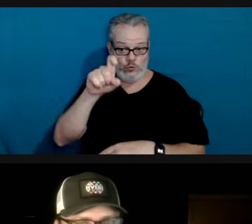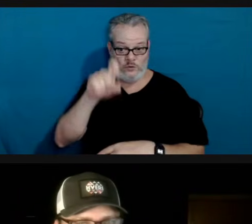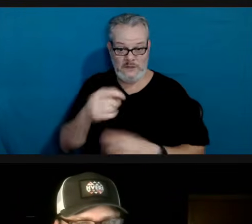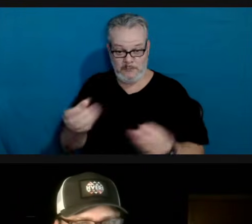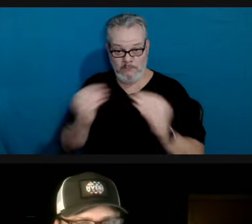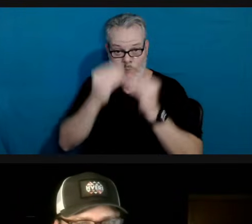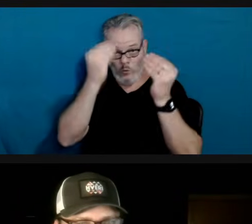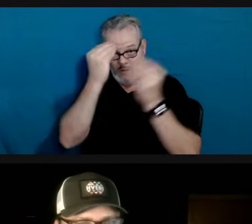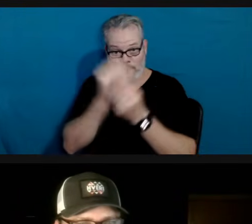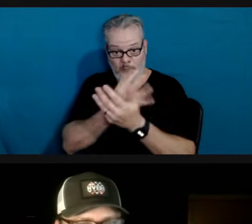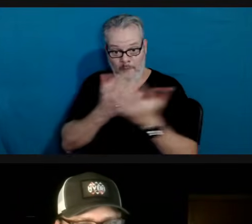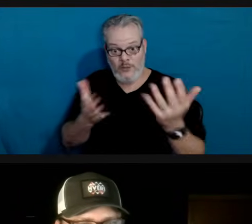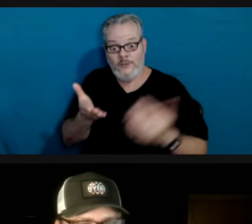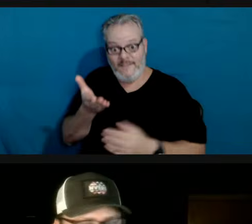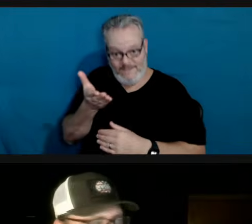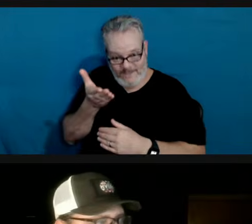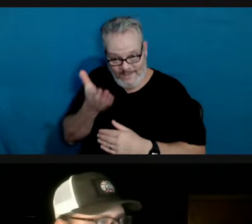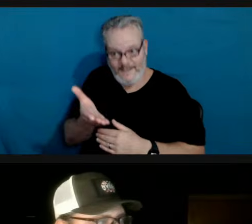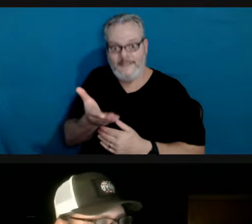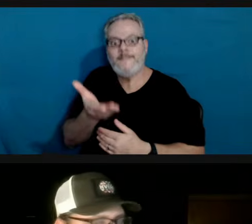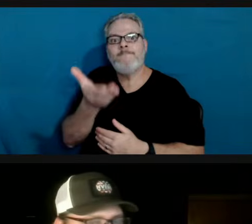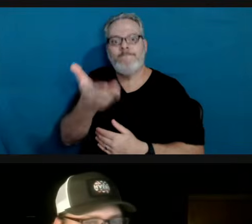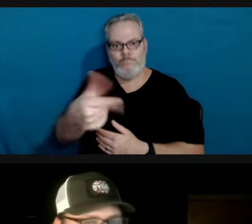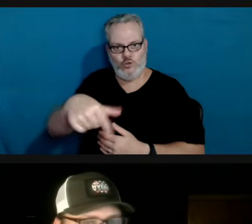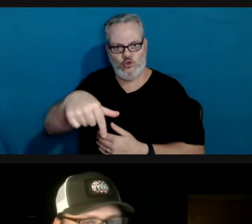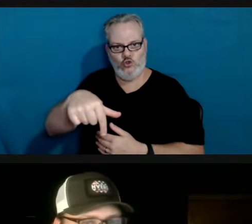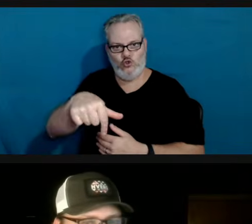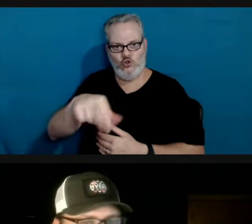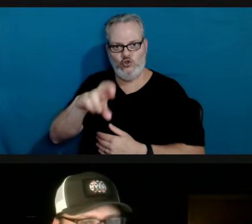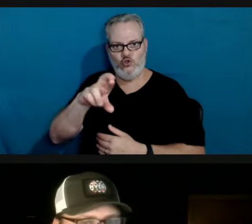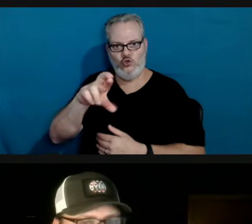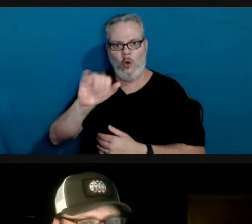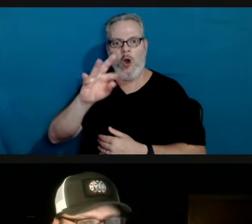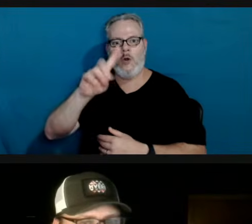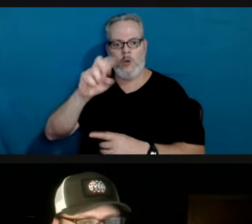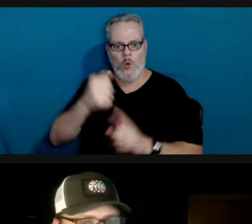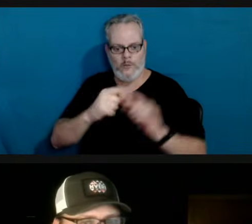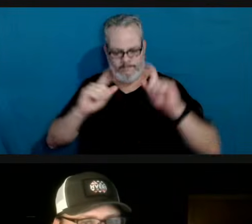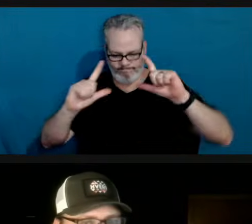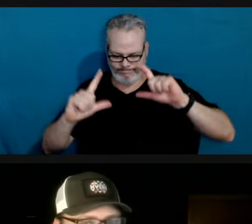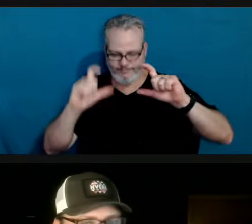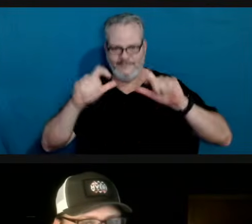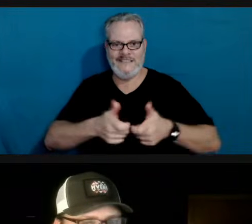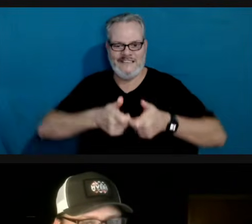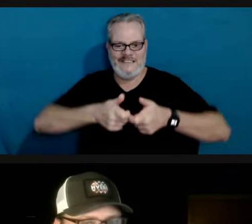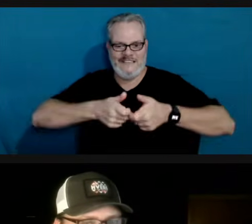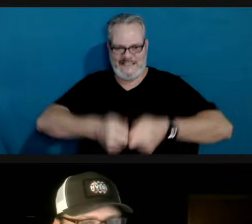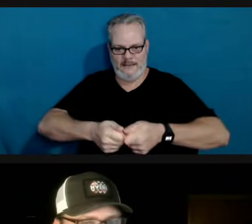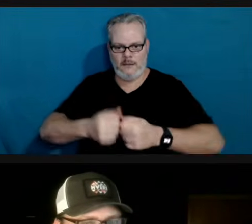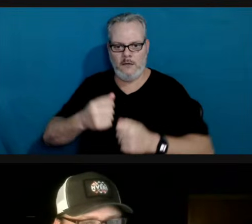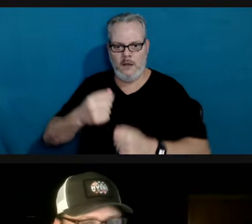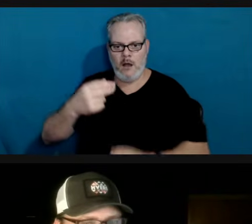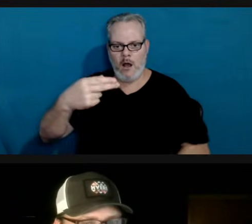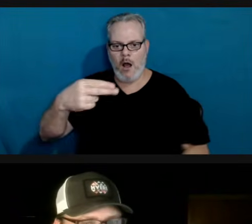information, this is the QR code, and you can also text Hawaiʻi alerts